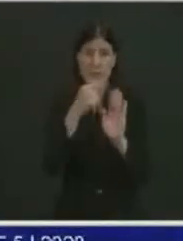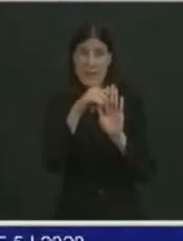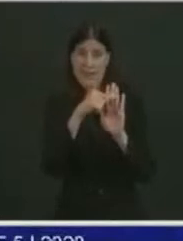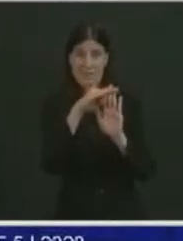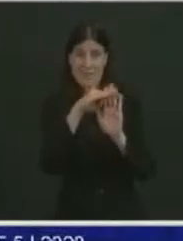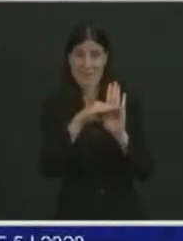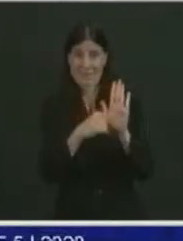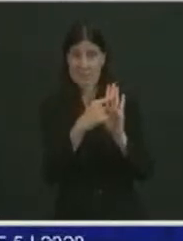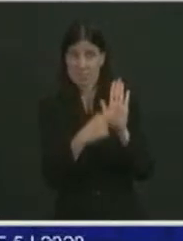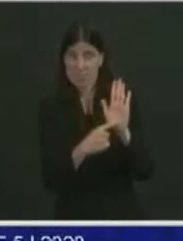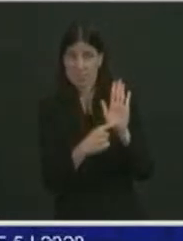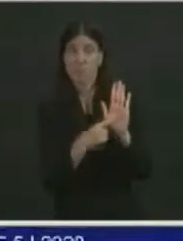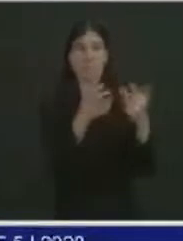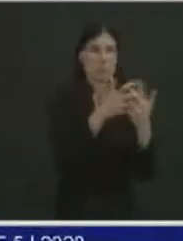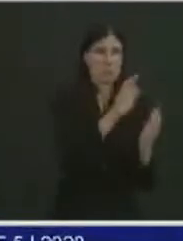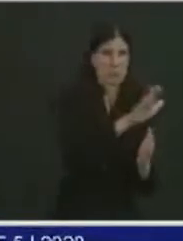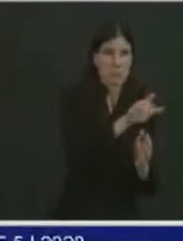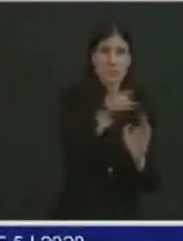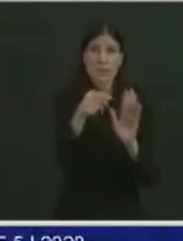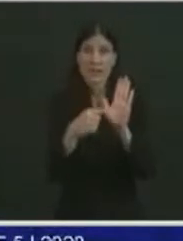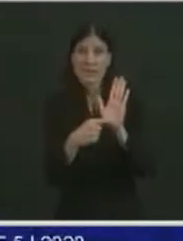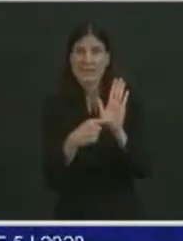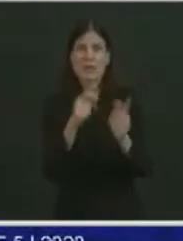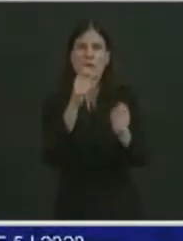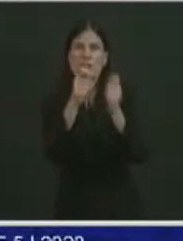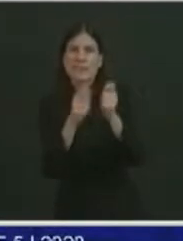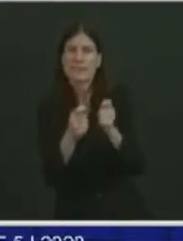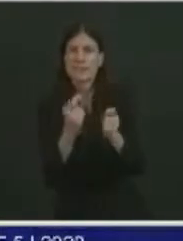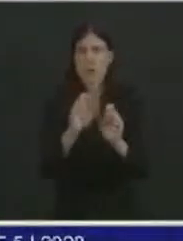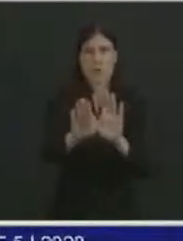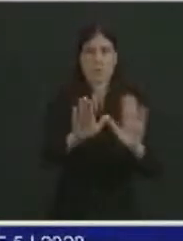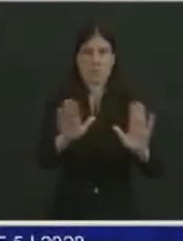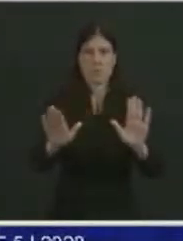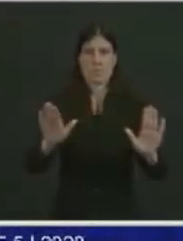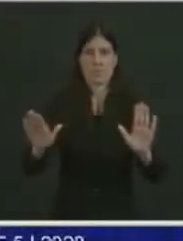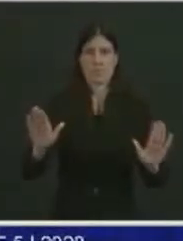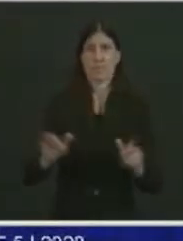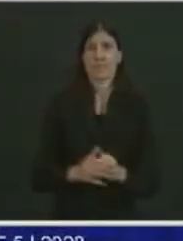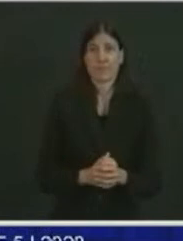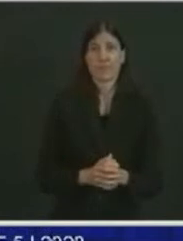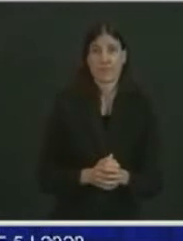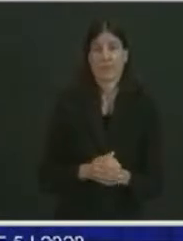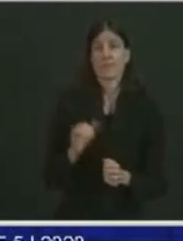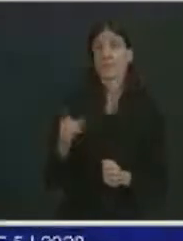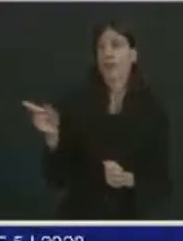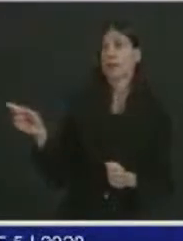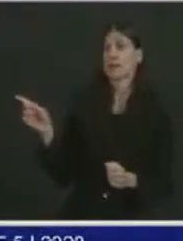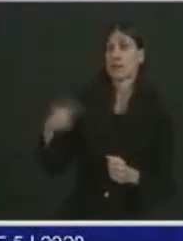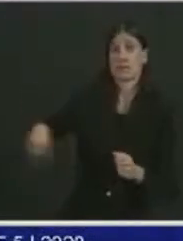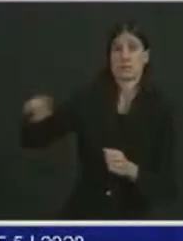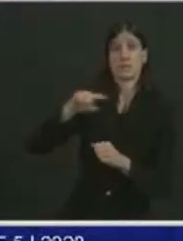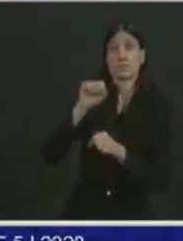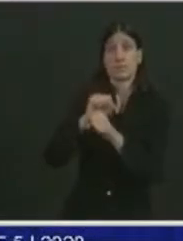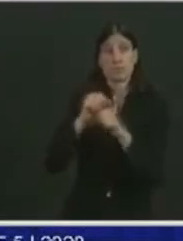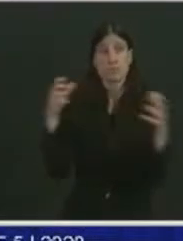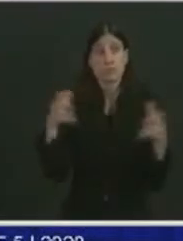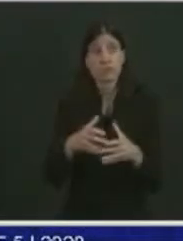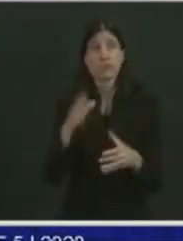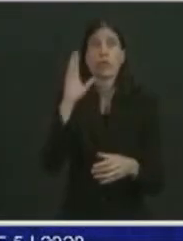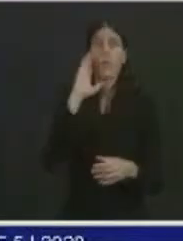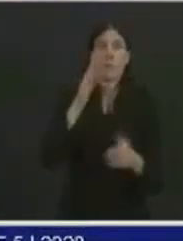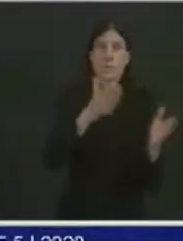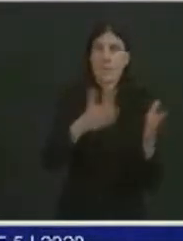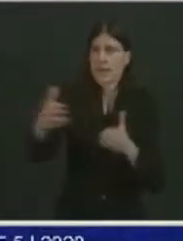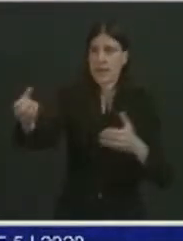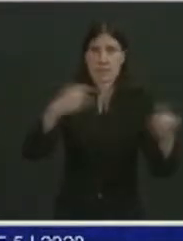will review facilities' plans in the coming weeks. I want to address one last topic.